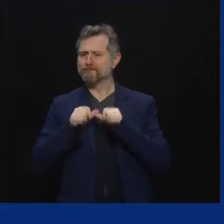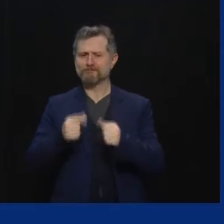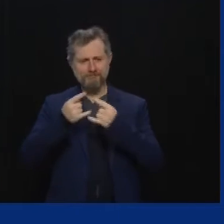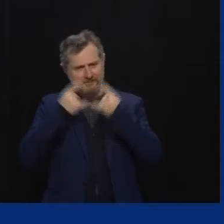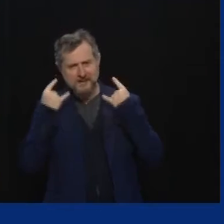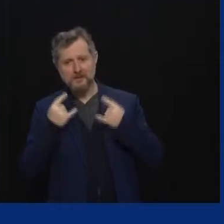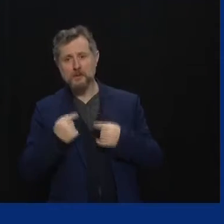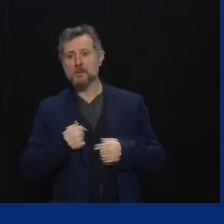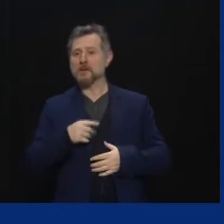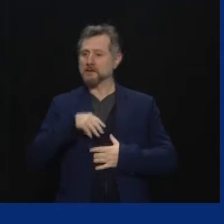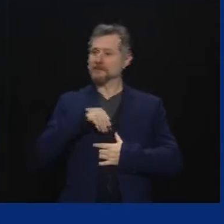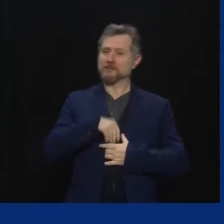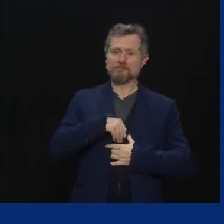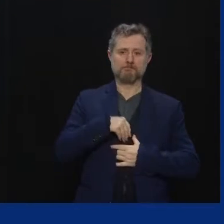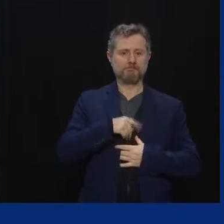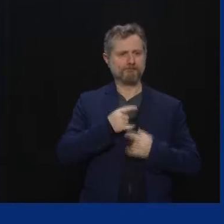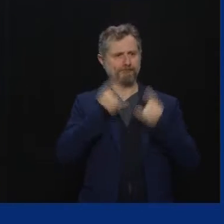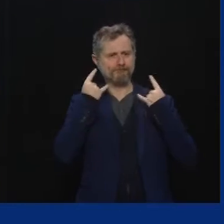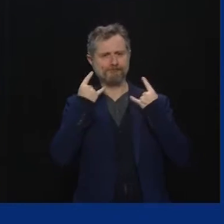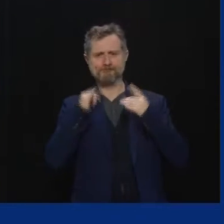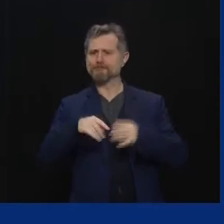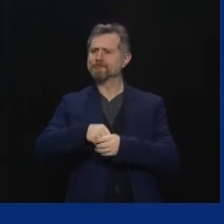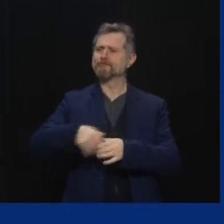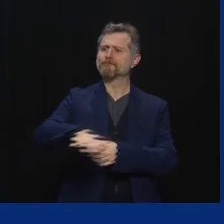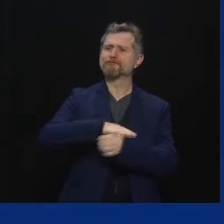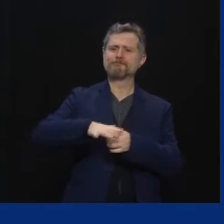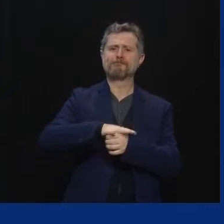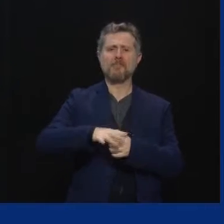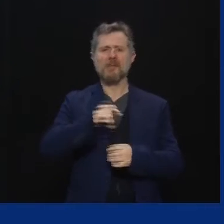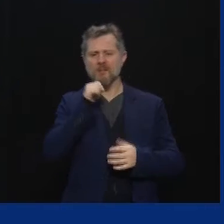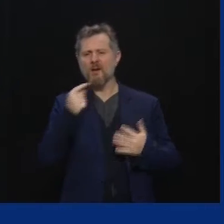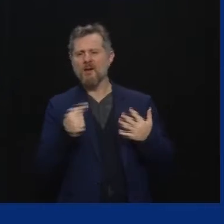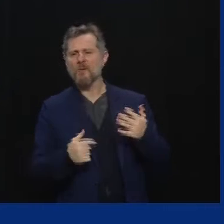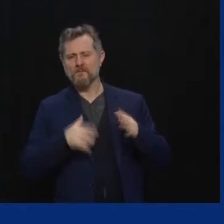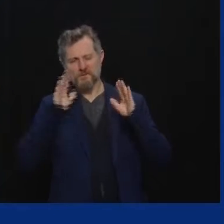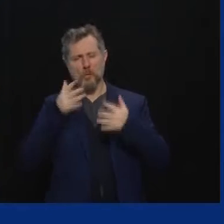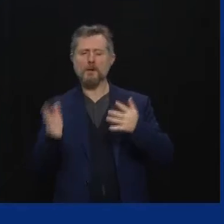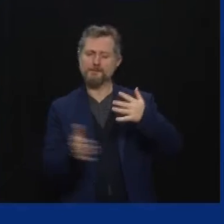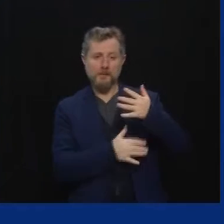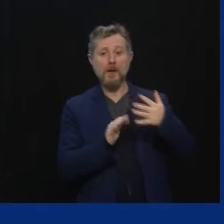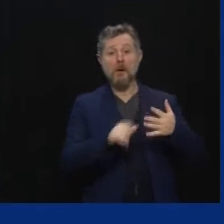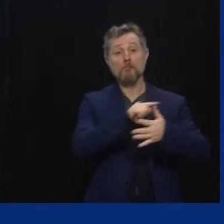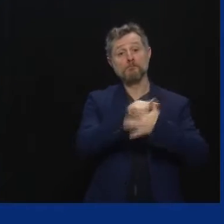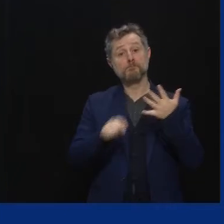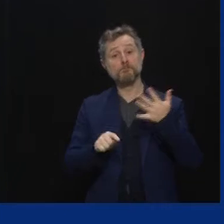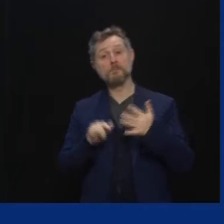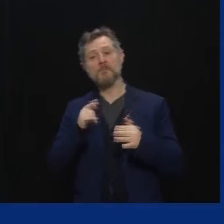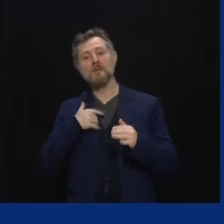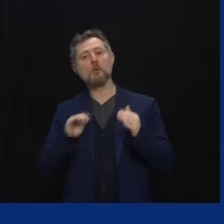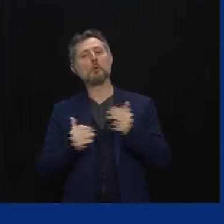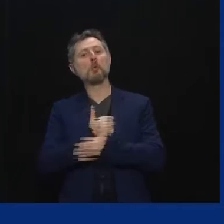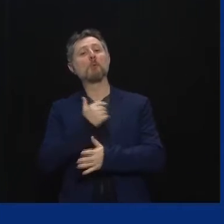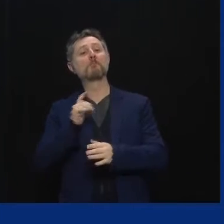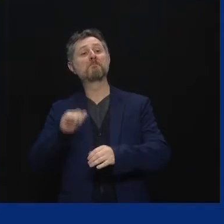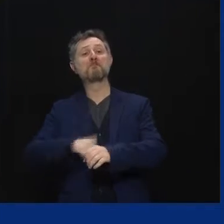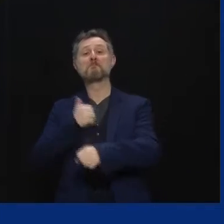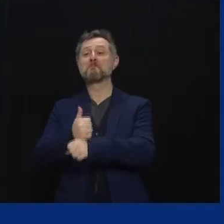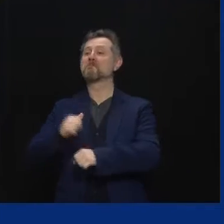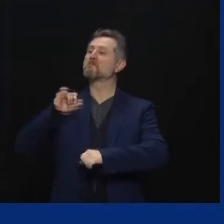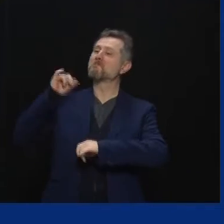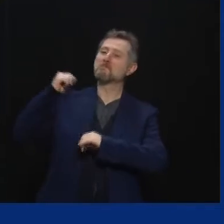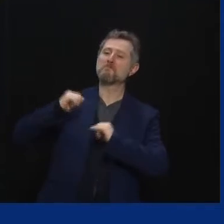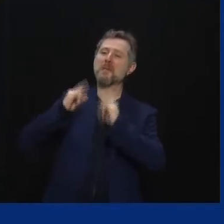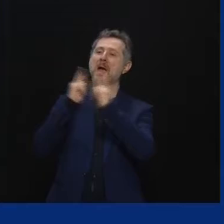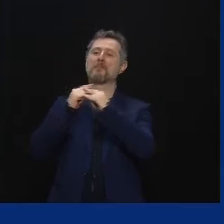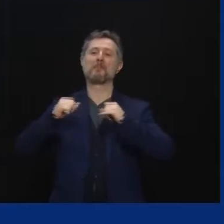indoors. So that's what we're focused on. Also, increasing our pop-up sites. We're having new pop-up sites everywhere, engaging, again, the